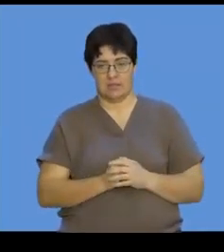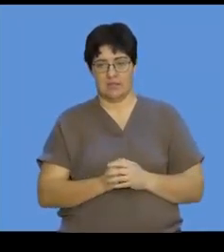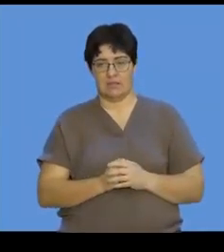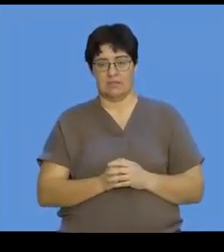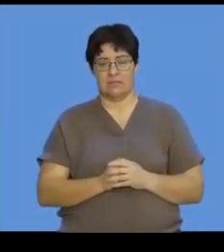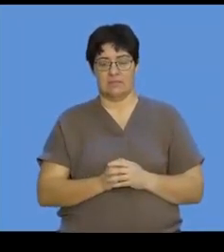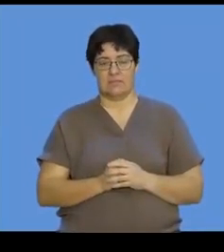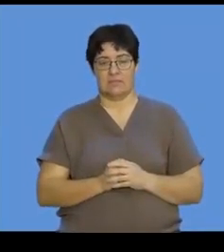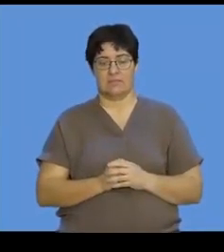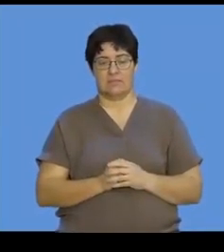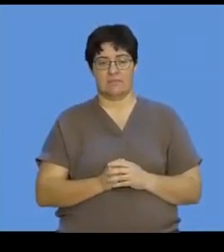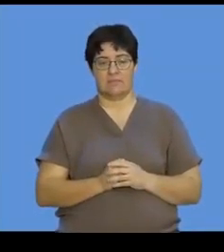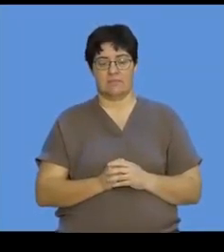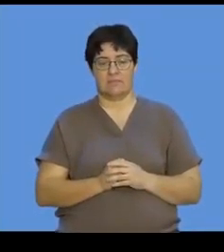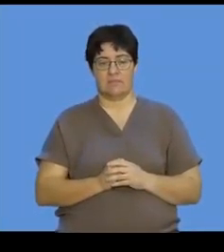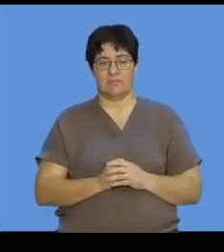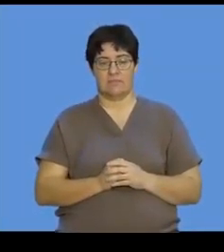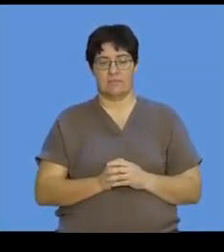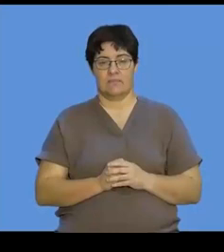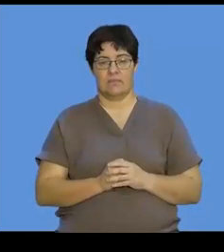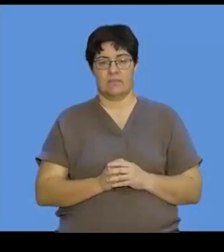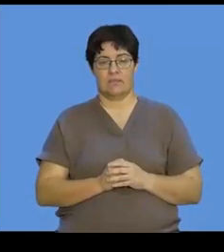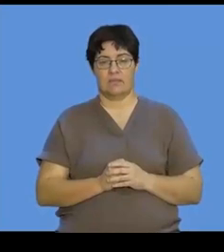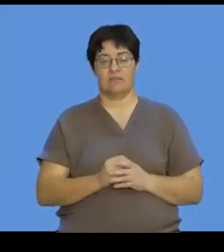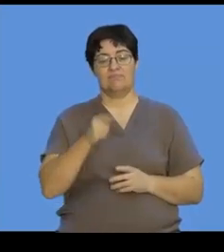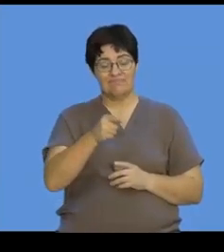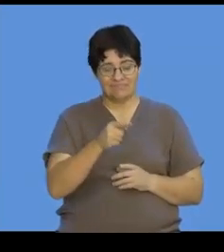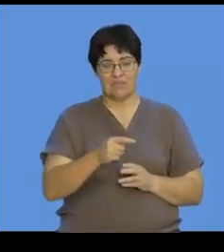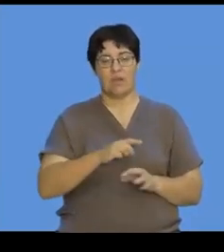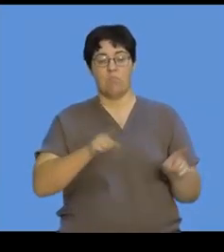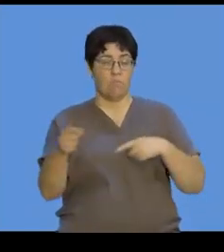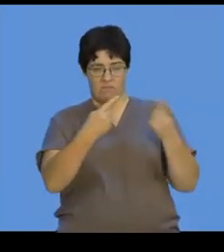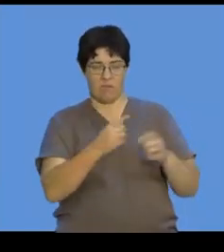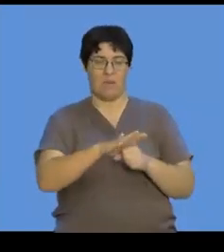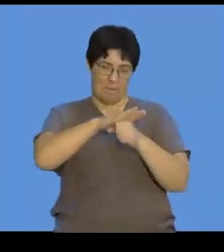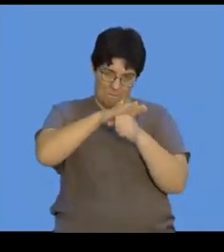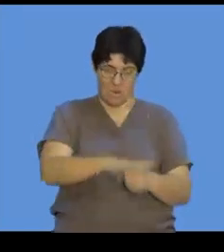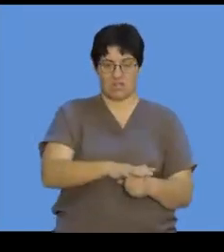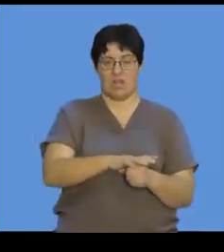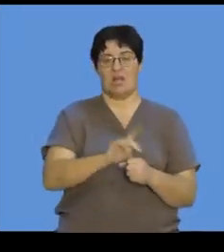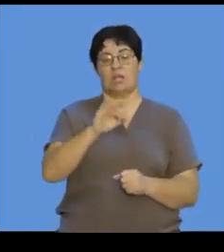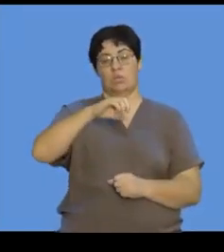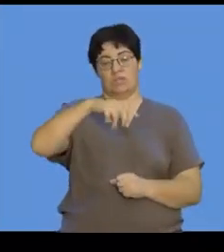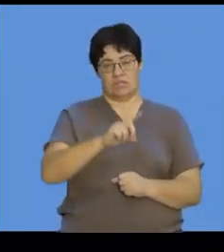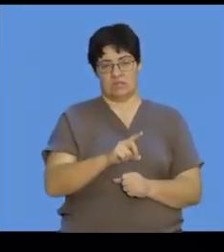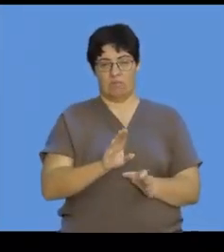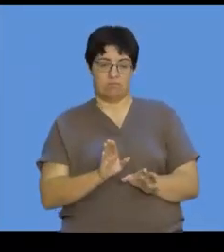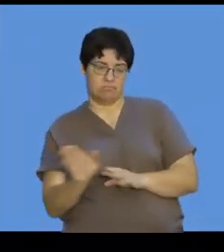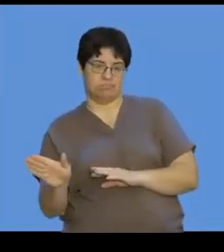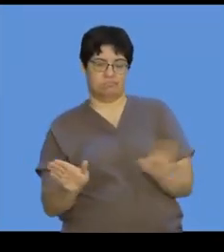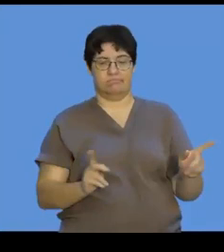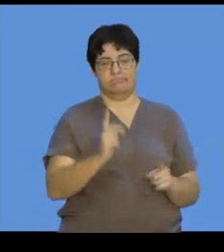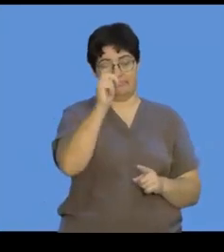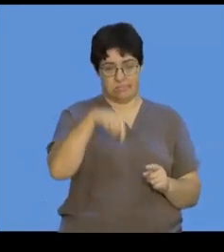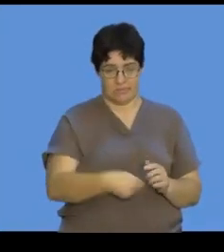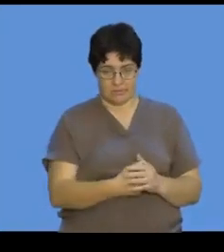movement of particles results in the pressure of a liquid in all directions, okay? So as